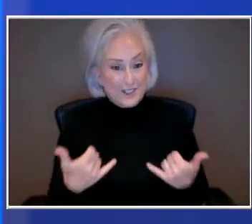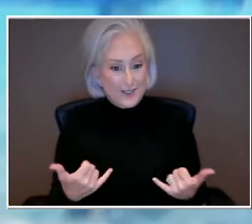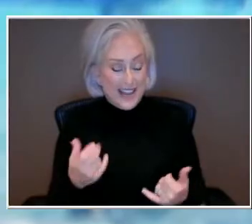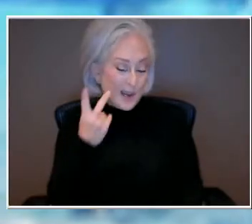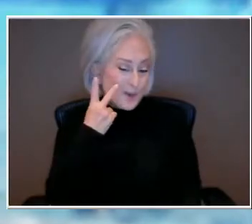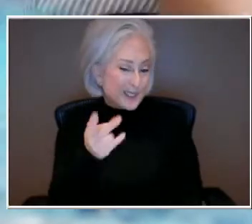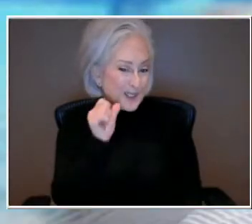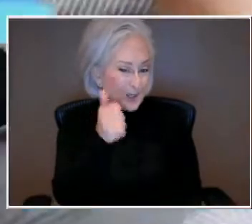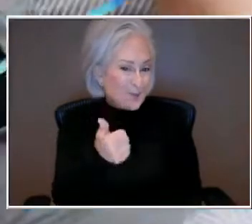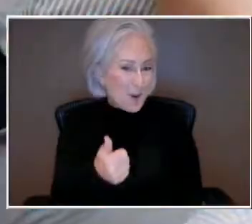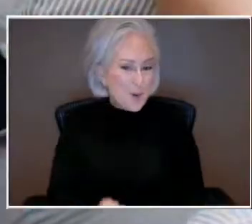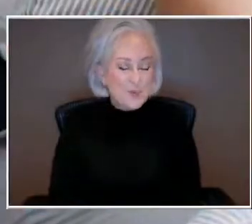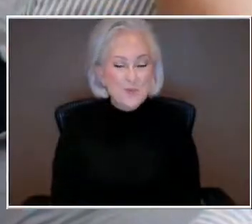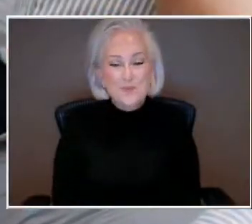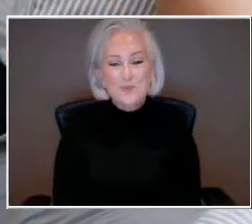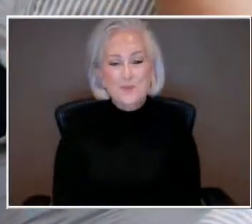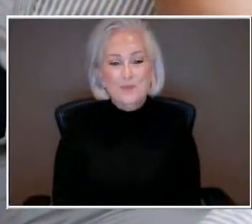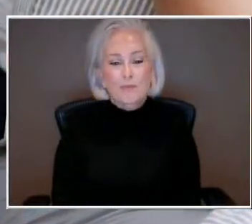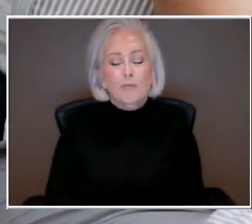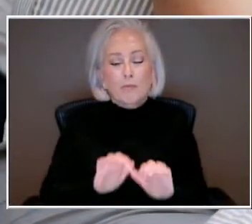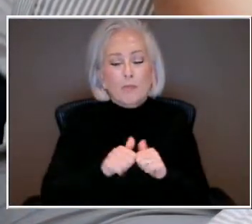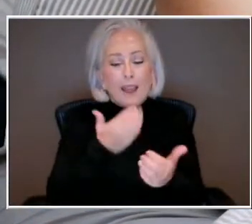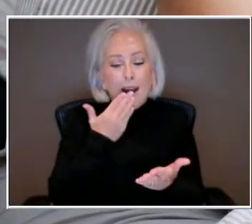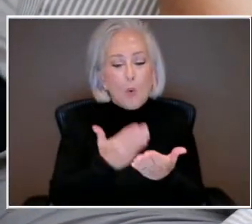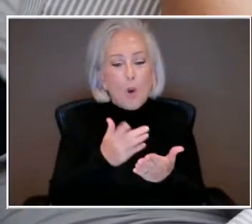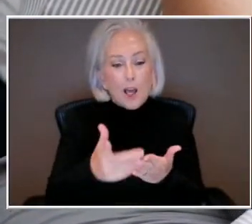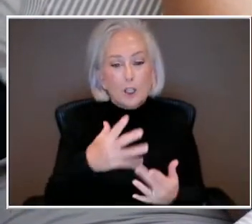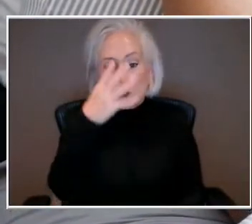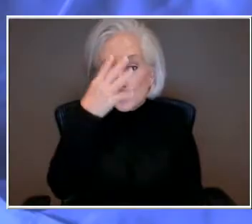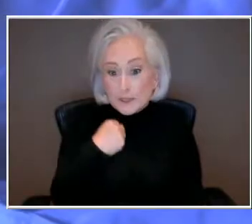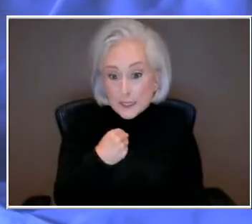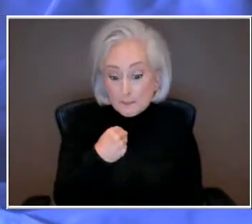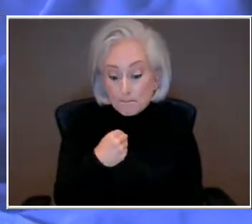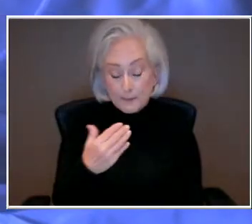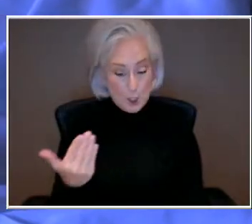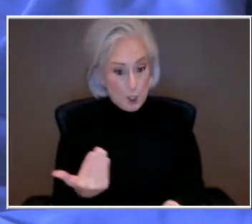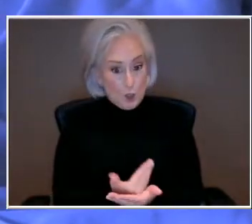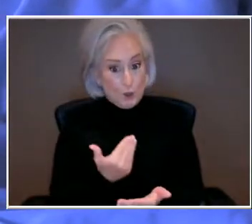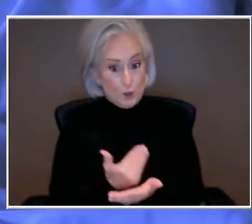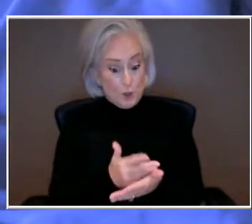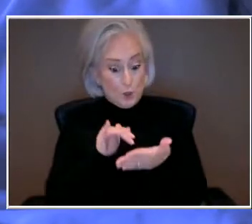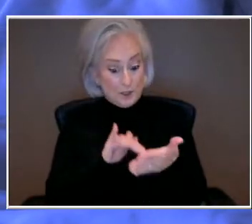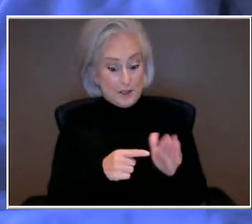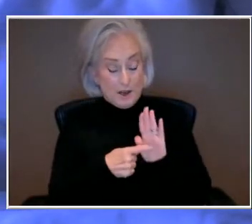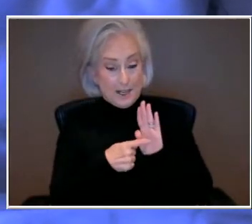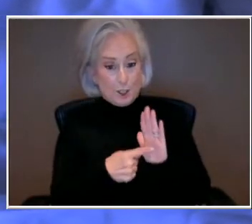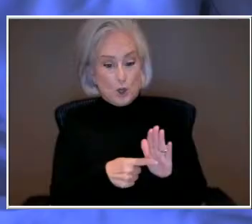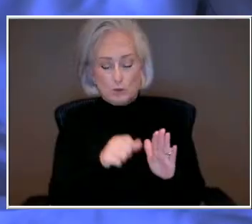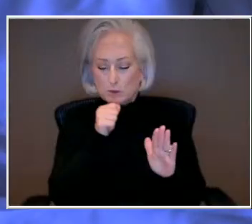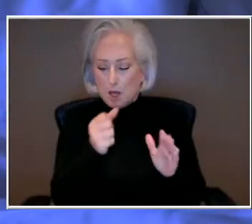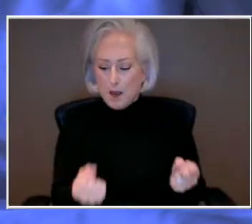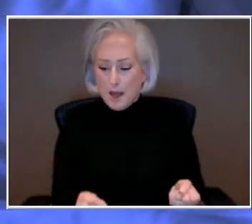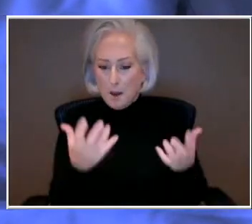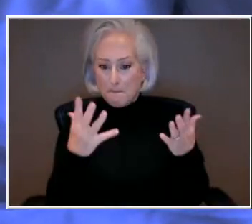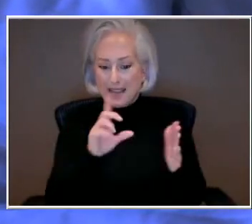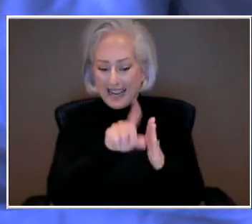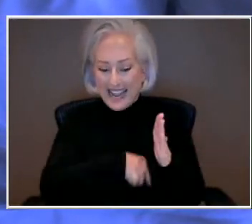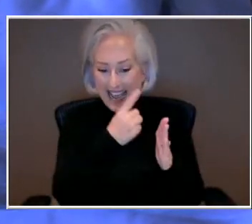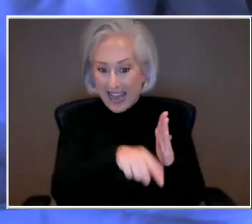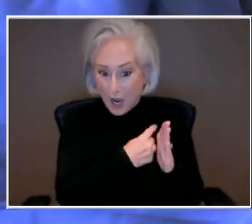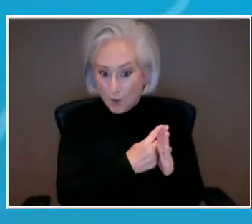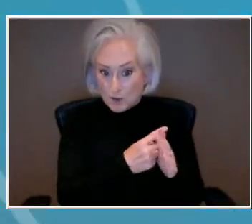tomorrow. How well do you sleep? A new study finds it's not about how many hours of sleep you get, but your